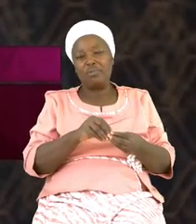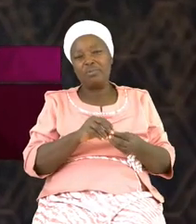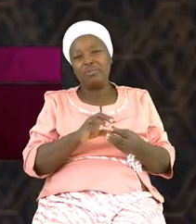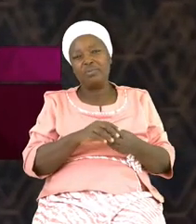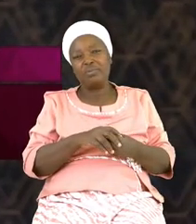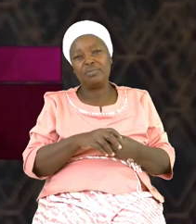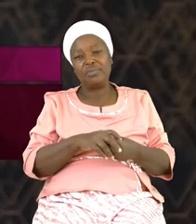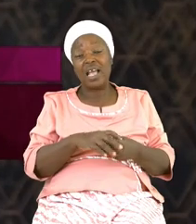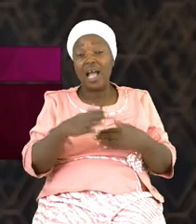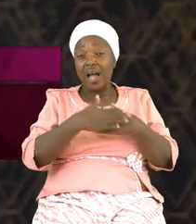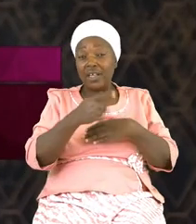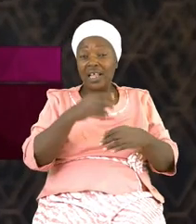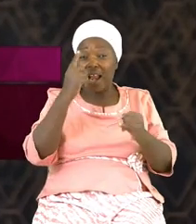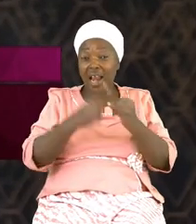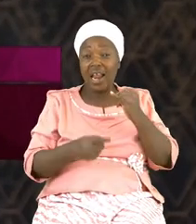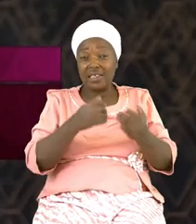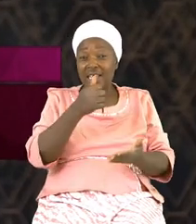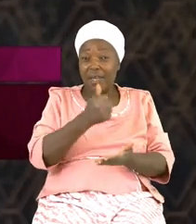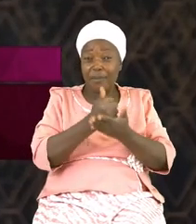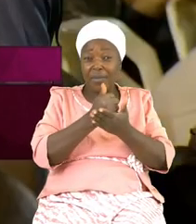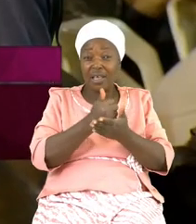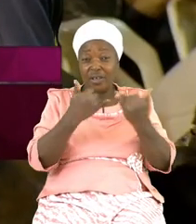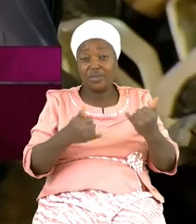After the last amen today, what will happen?